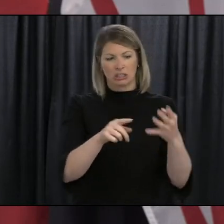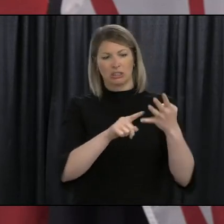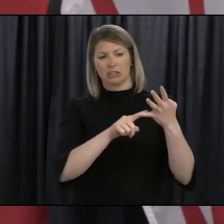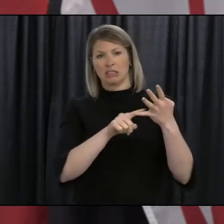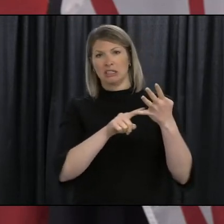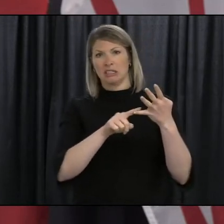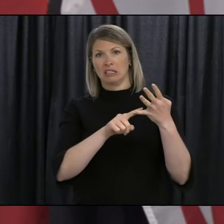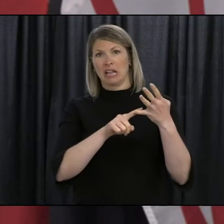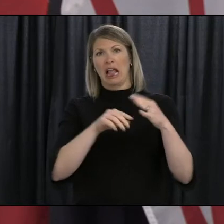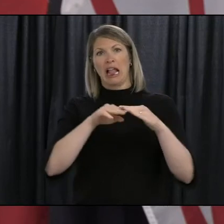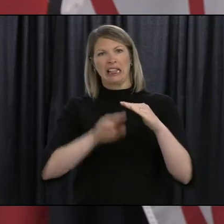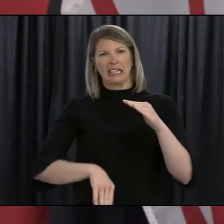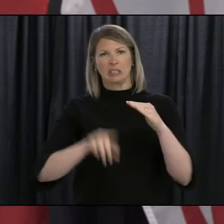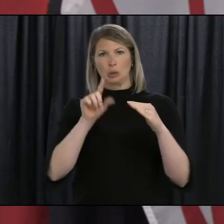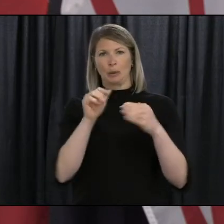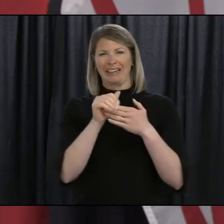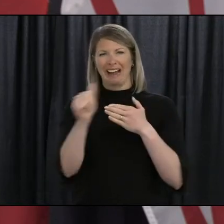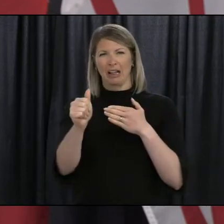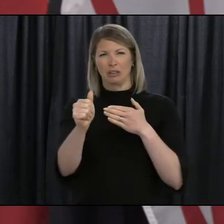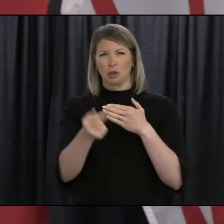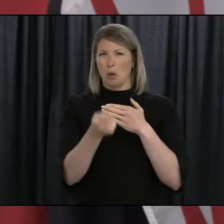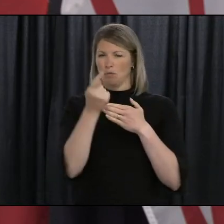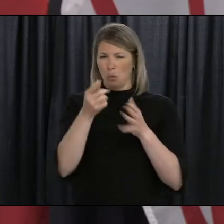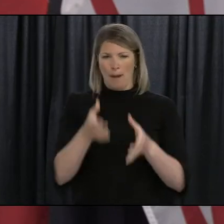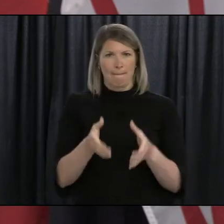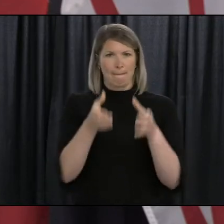$20 US. Our